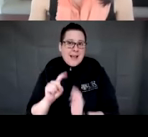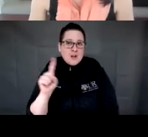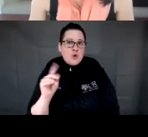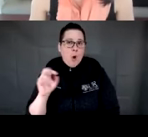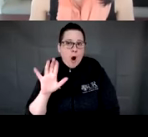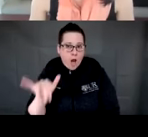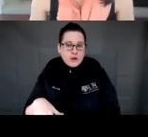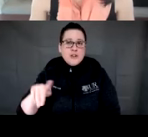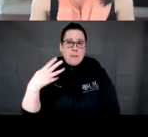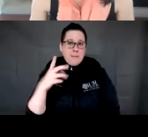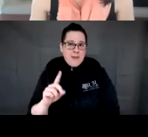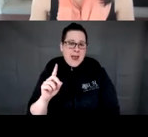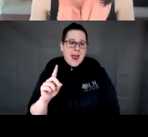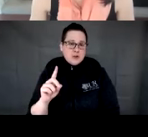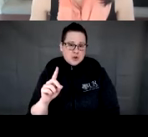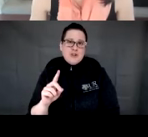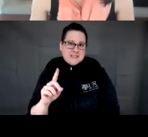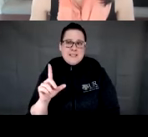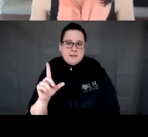in physiology in 1973.